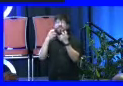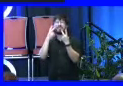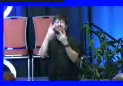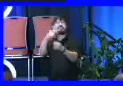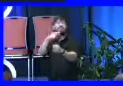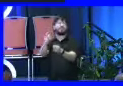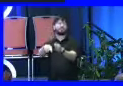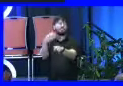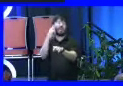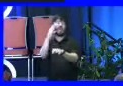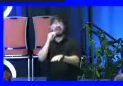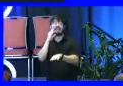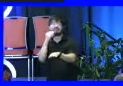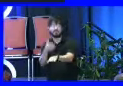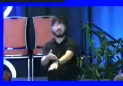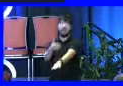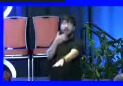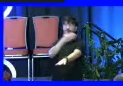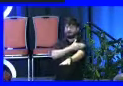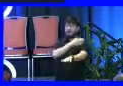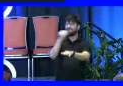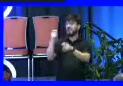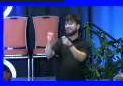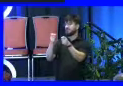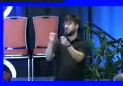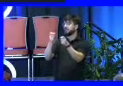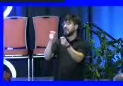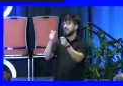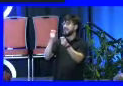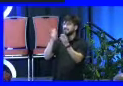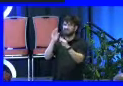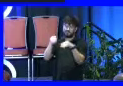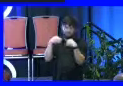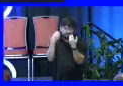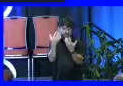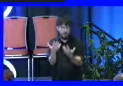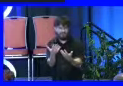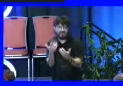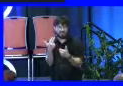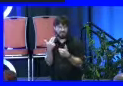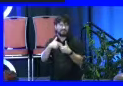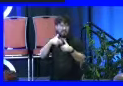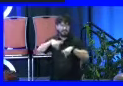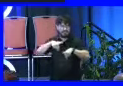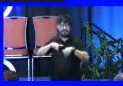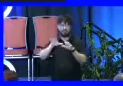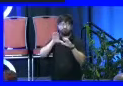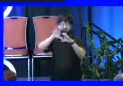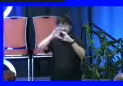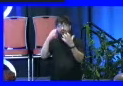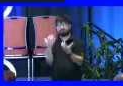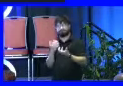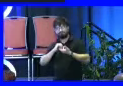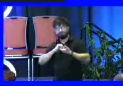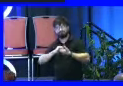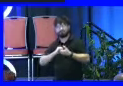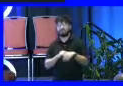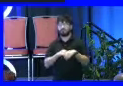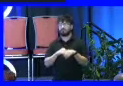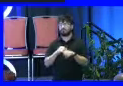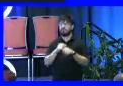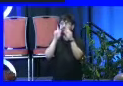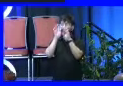improved experience for our members and our direct service provider through our participation in this collaborative. I think it's really important too.